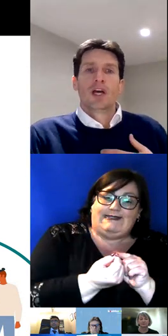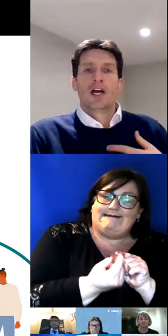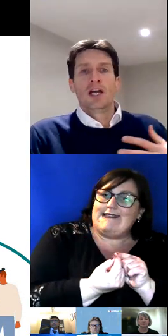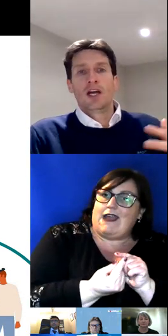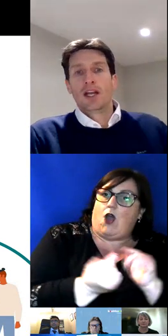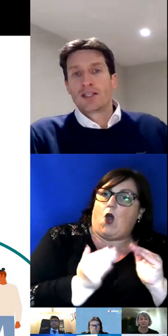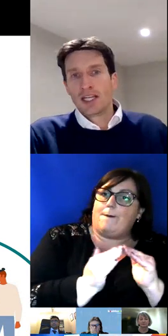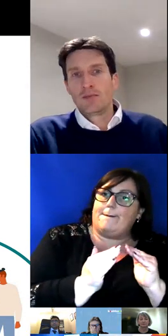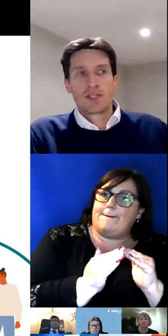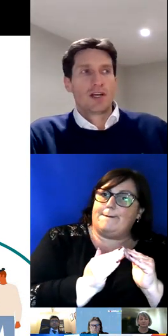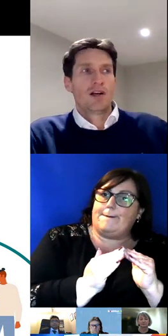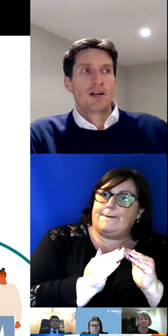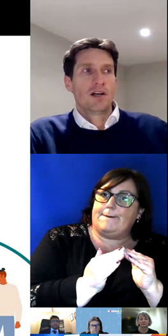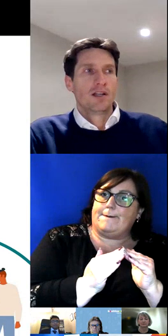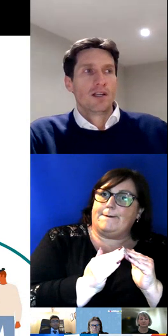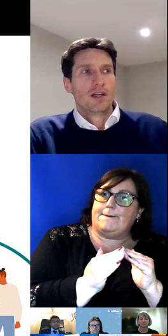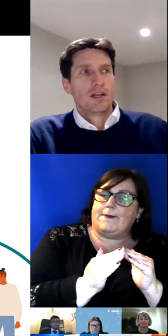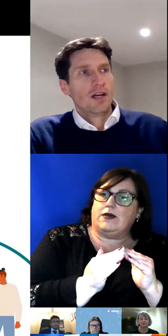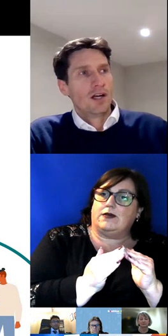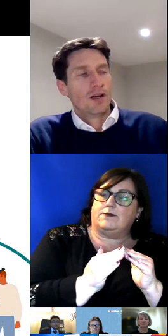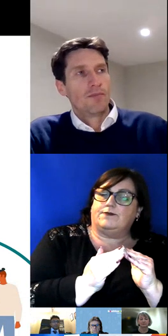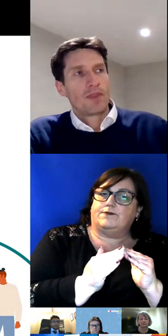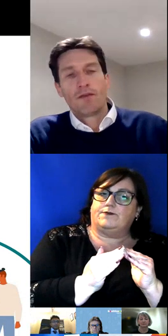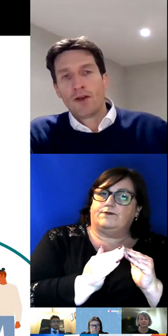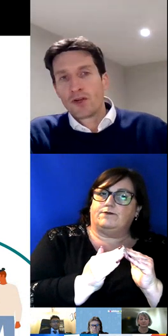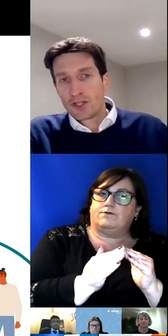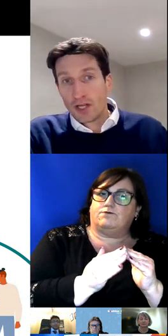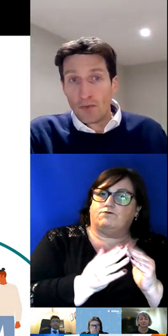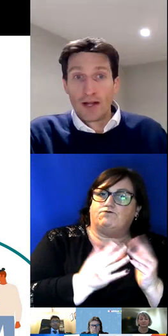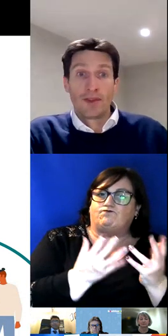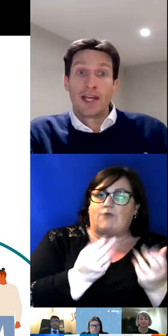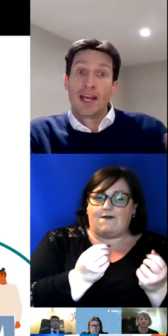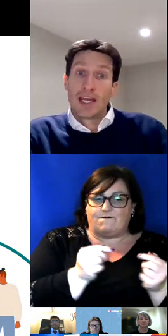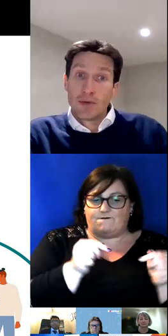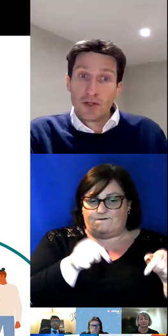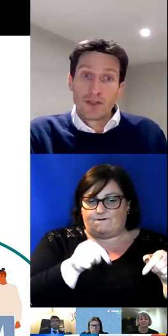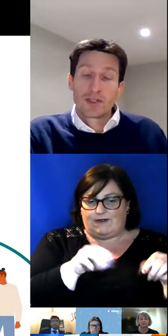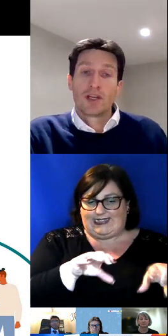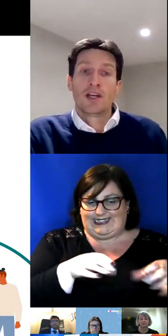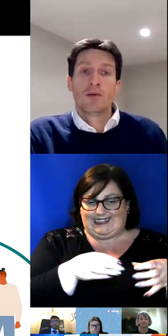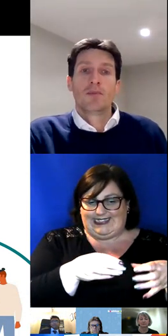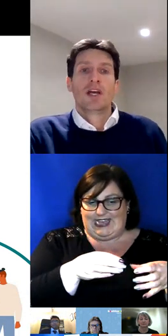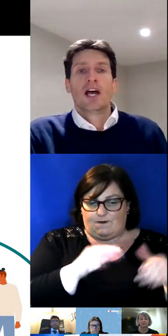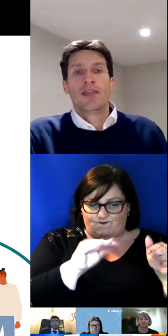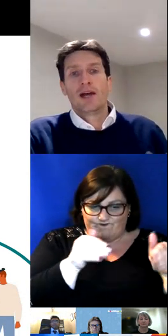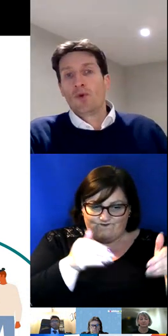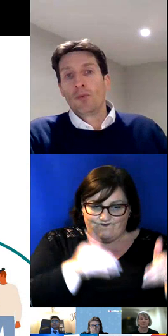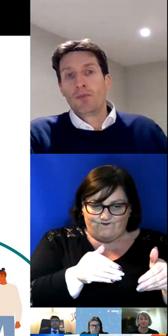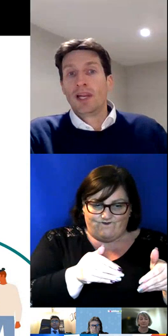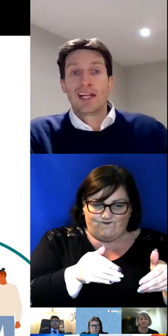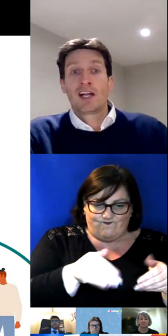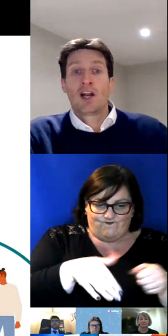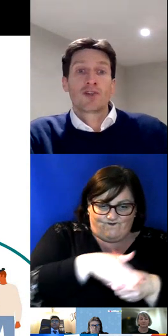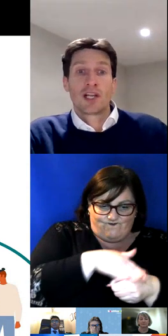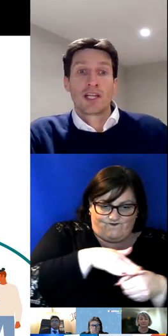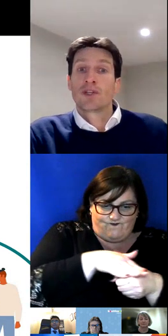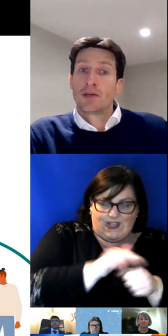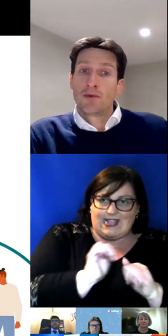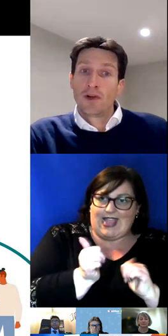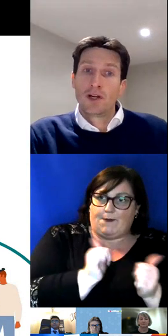through teams that are focused around their neighbourhoods. And that will